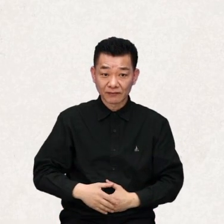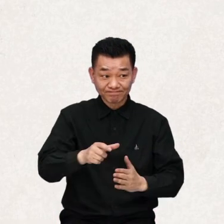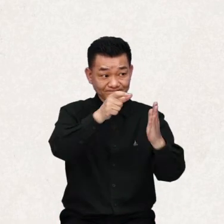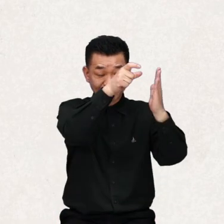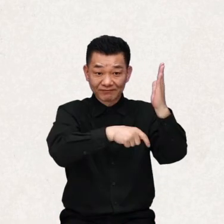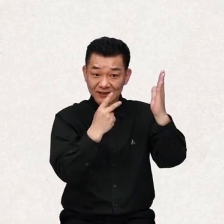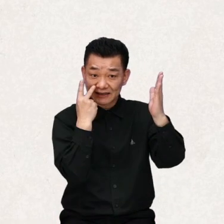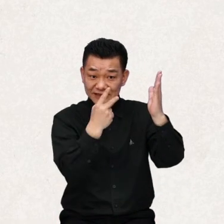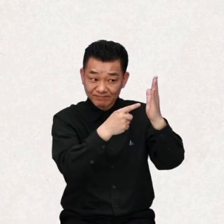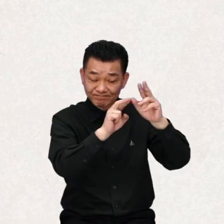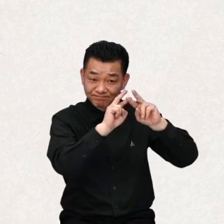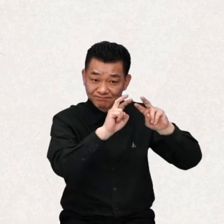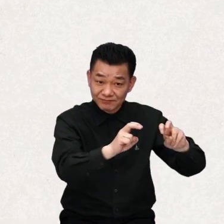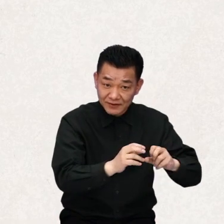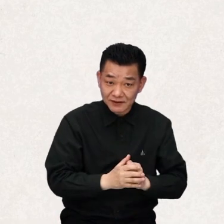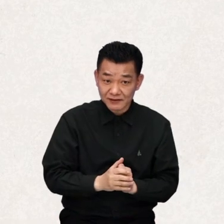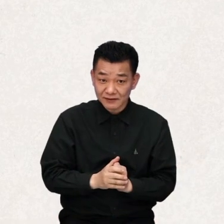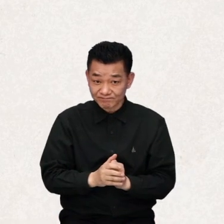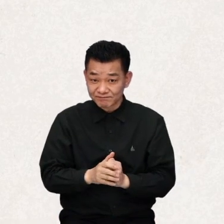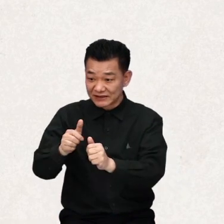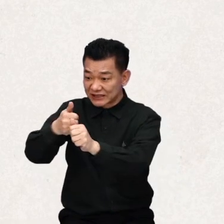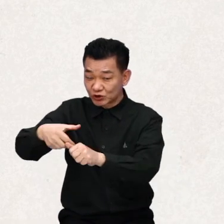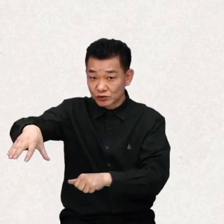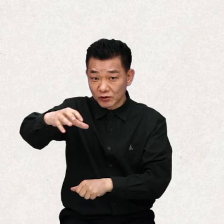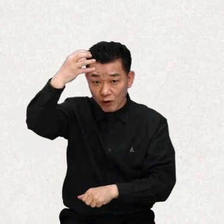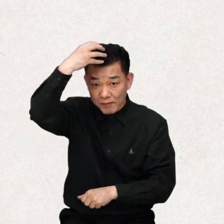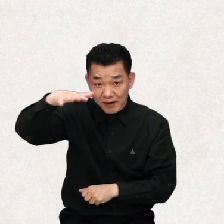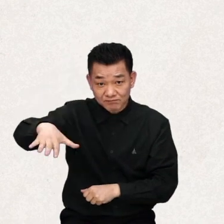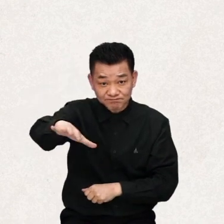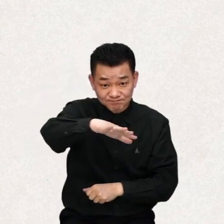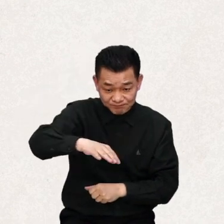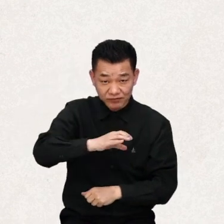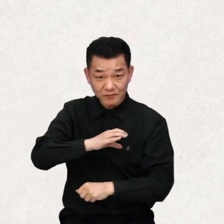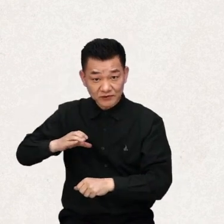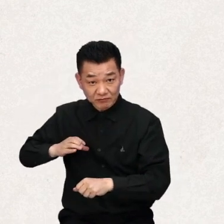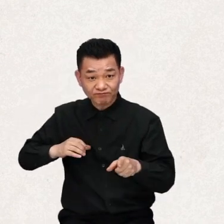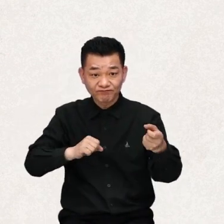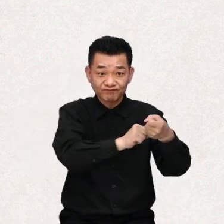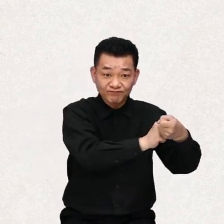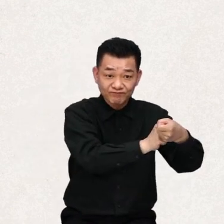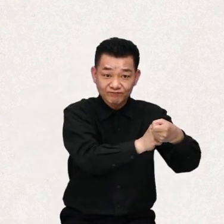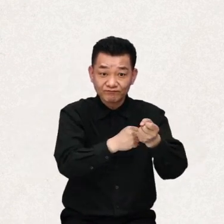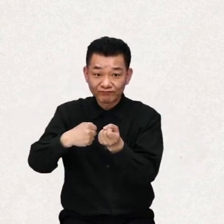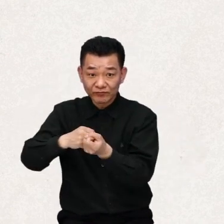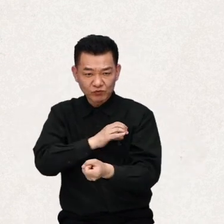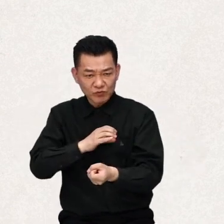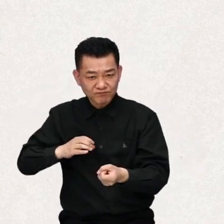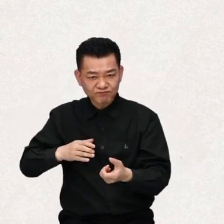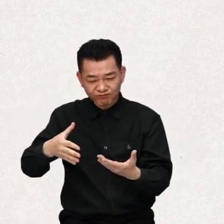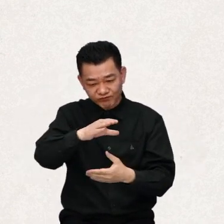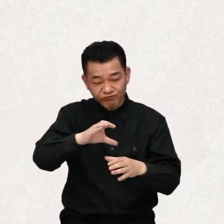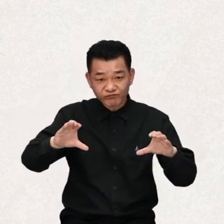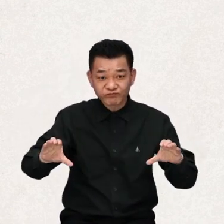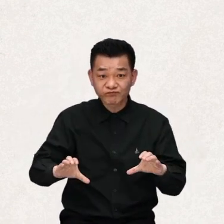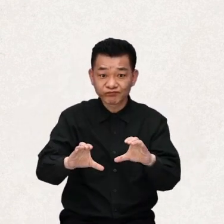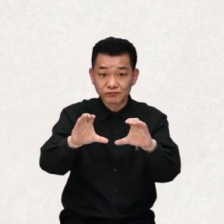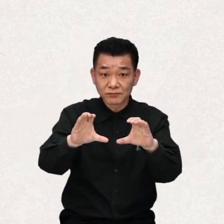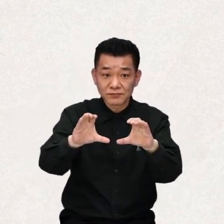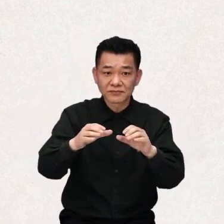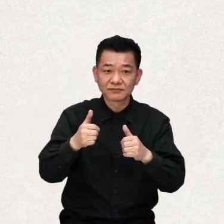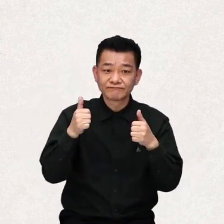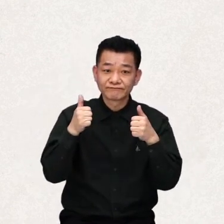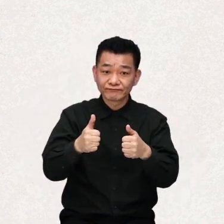When we take a look at the article, states parties shall cooperate with the committee and assist its members in the fulfillment of their